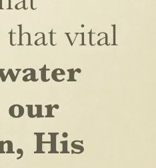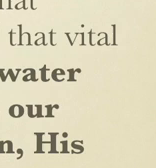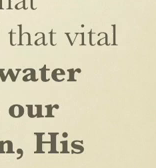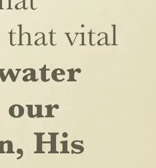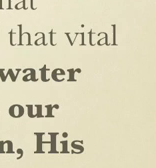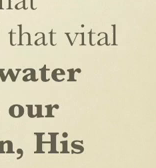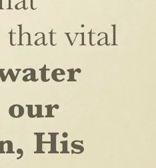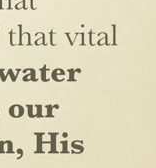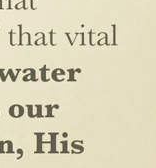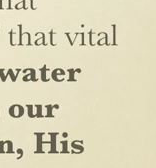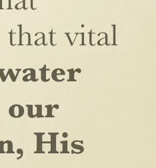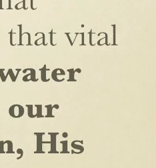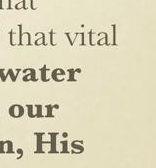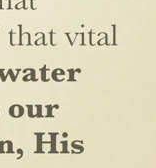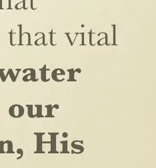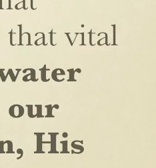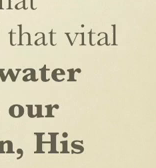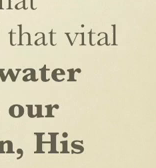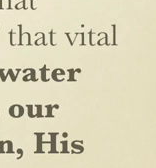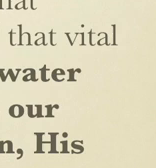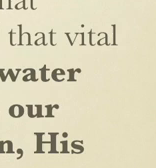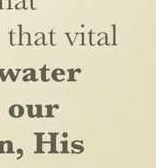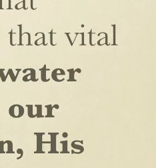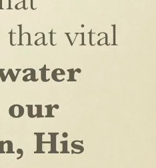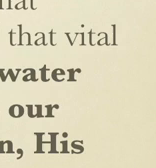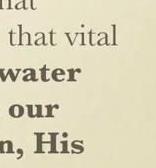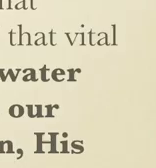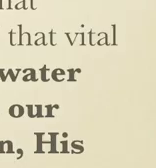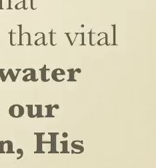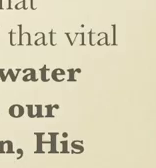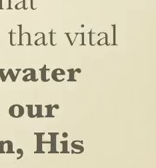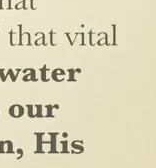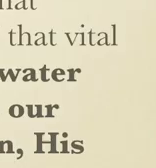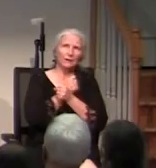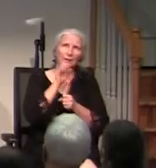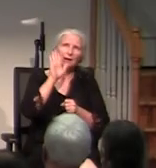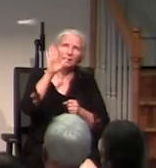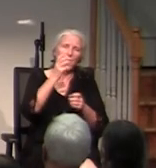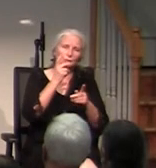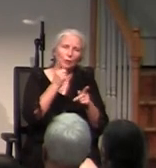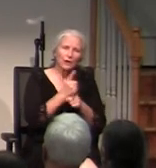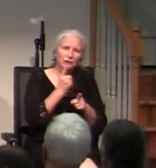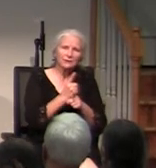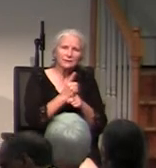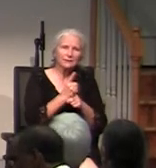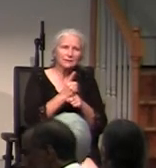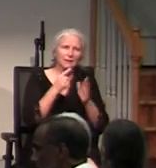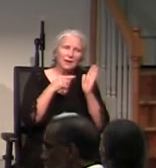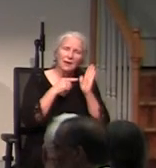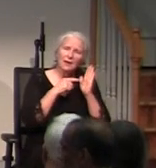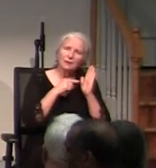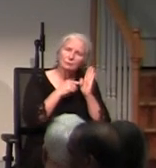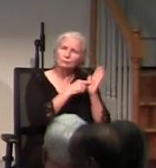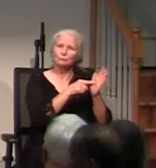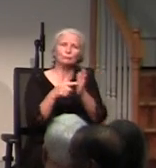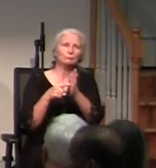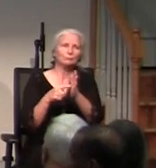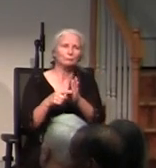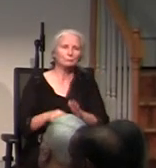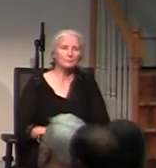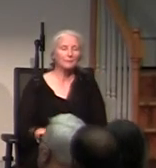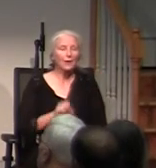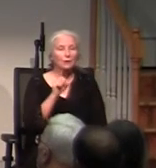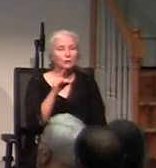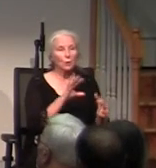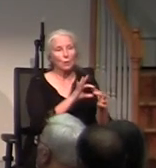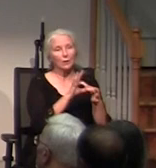power to save to the uttermost were exalted as I have never heard them in any preceding conference. So there's a link